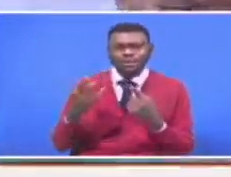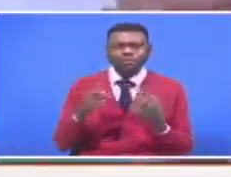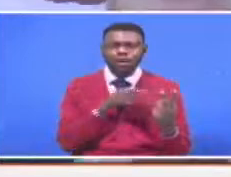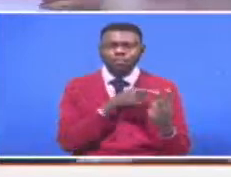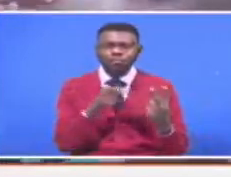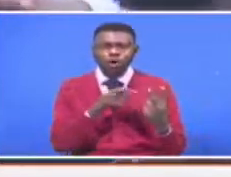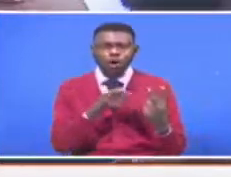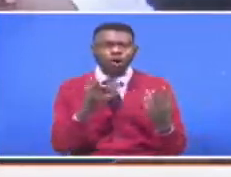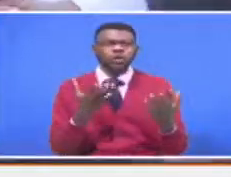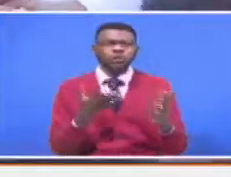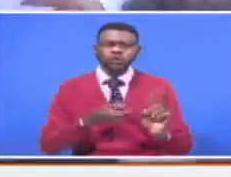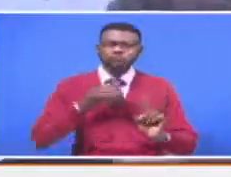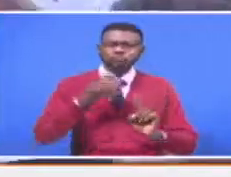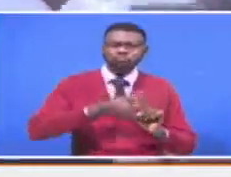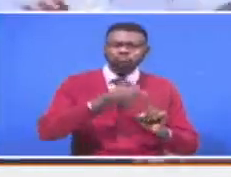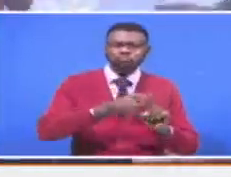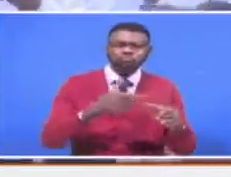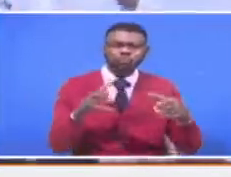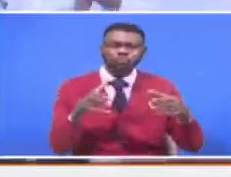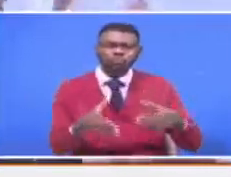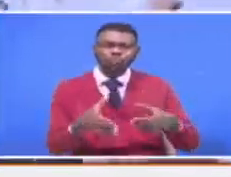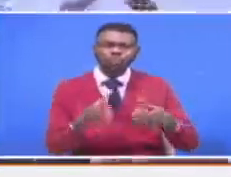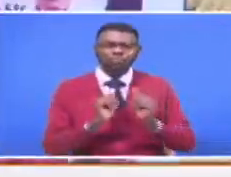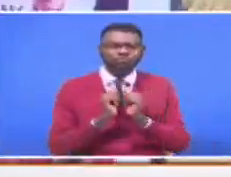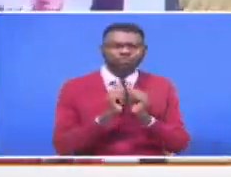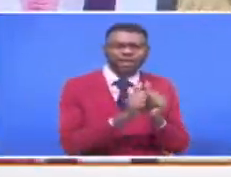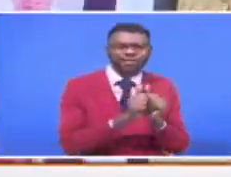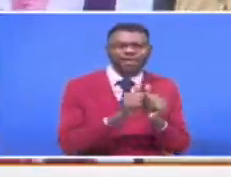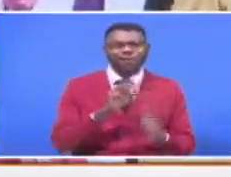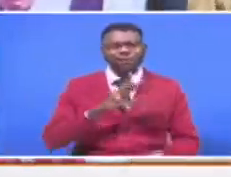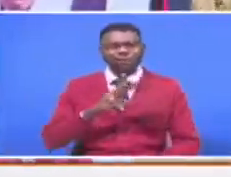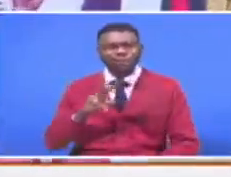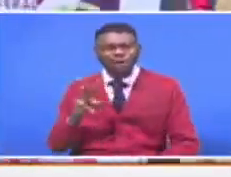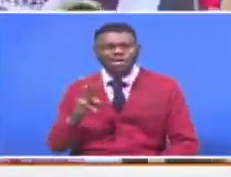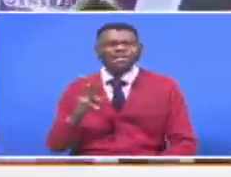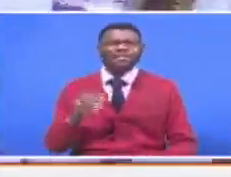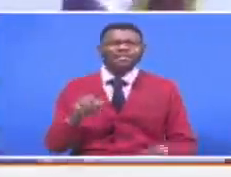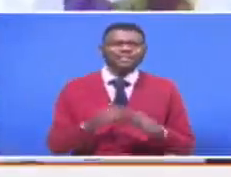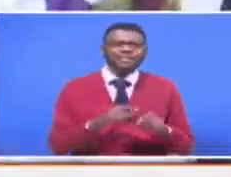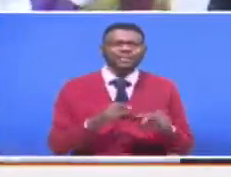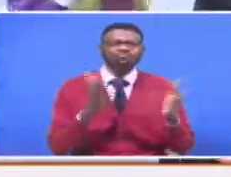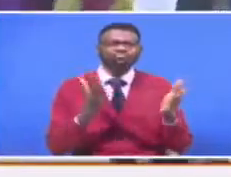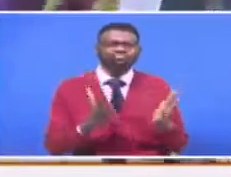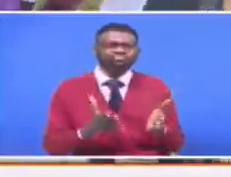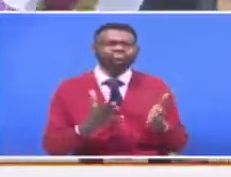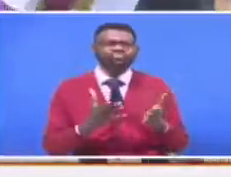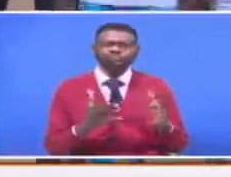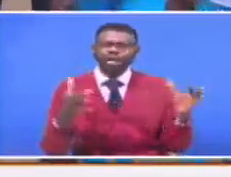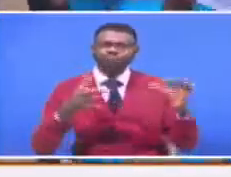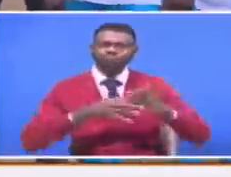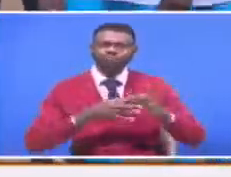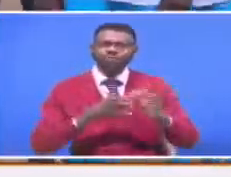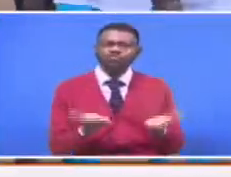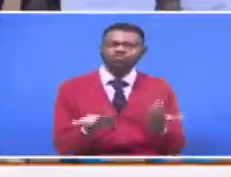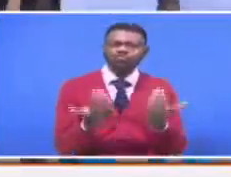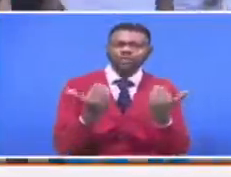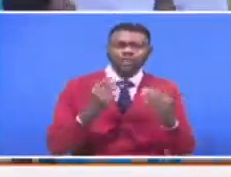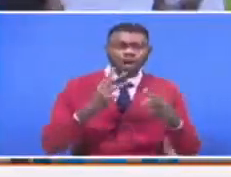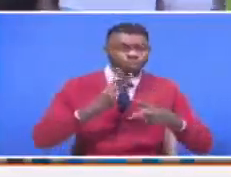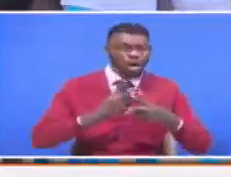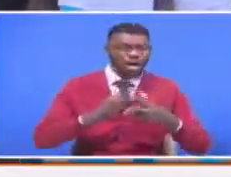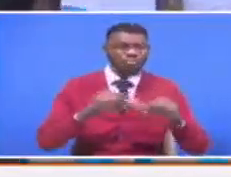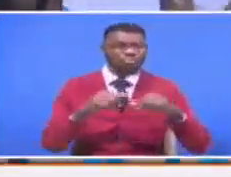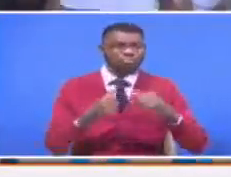championed in bringing twins together in the North Rift and Western region through a WhatsApp group. While marking International Day of